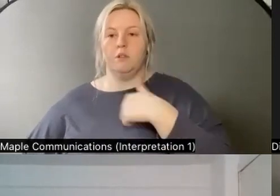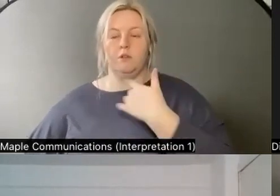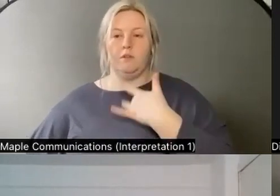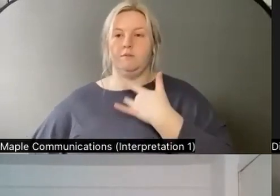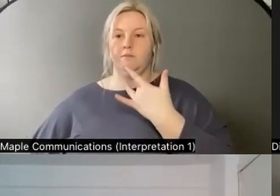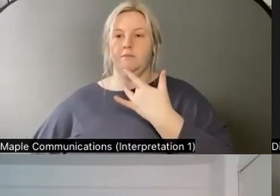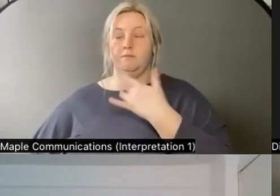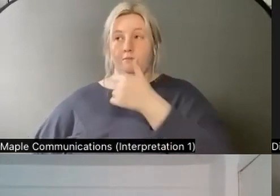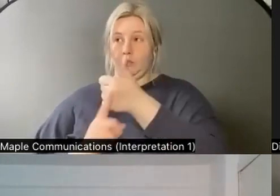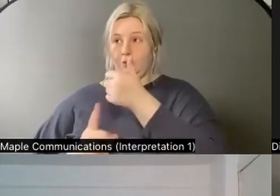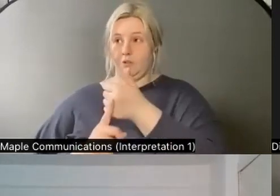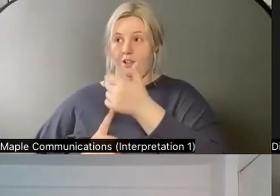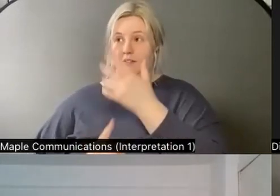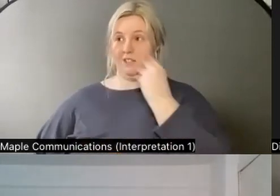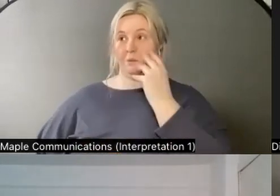they would go through that.